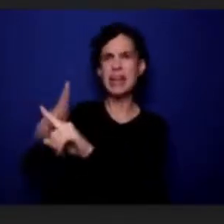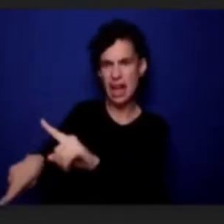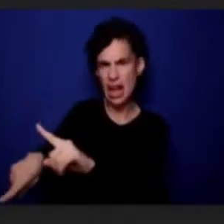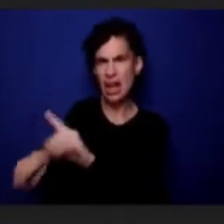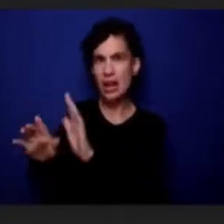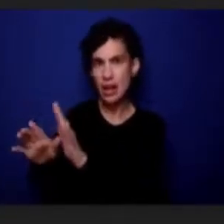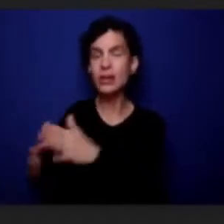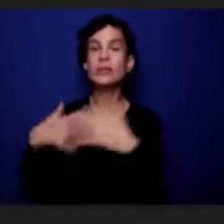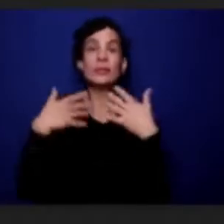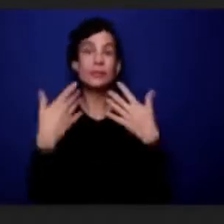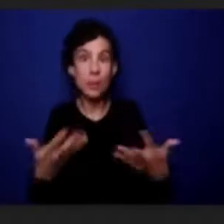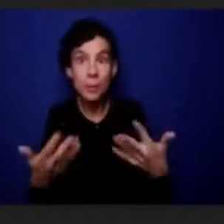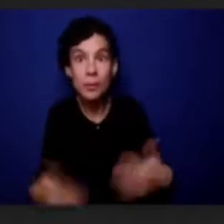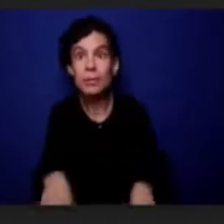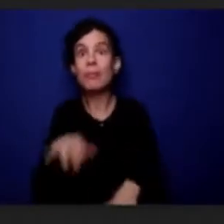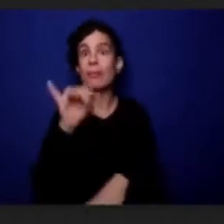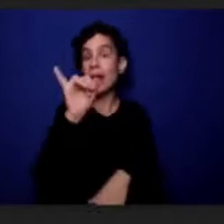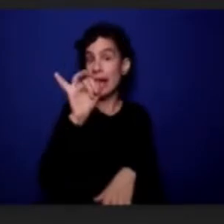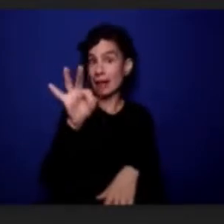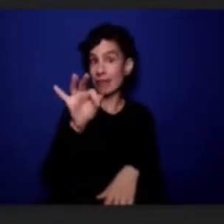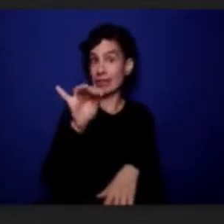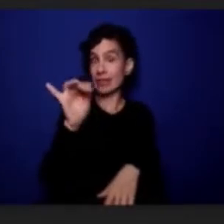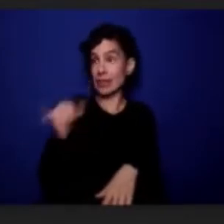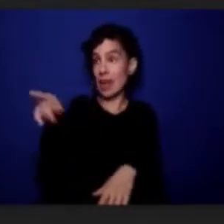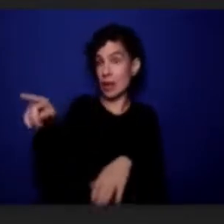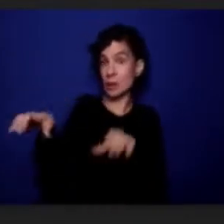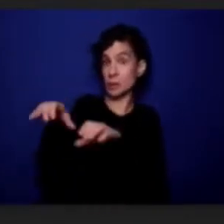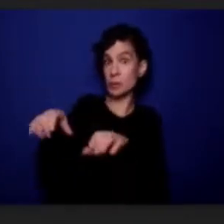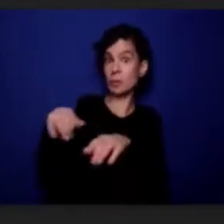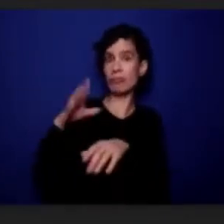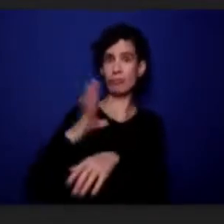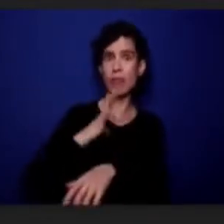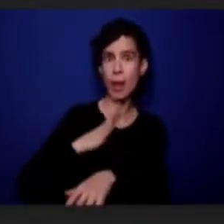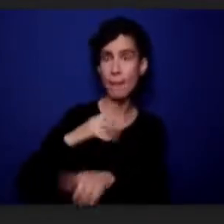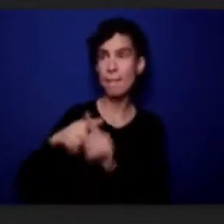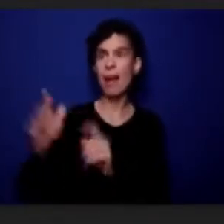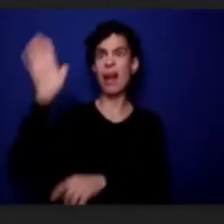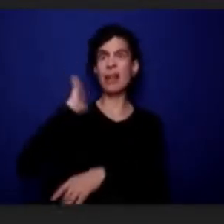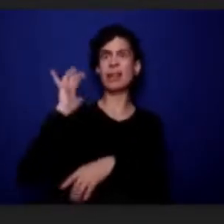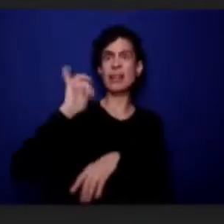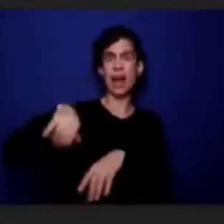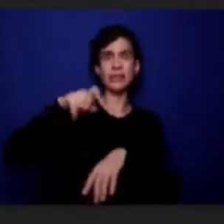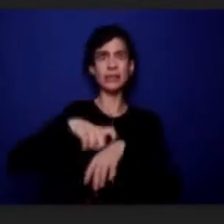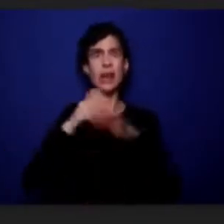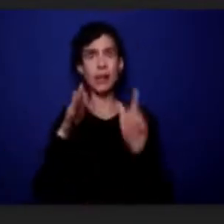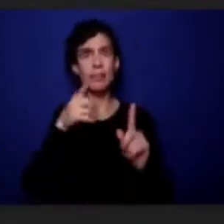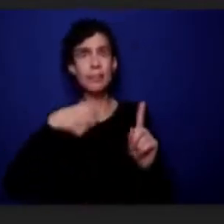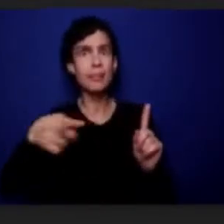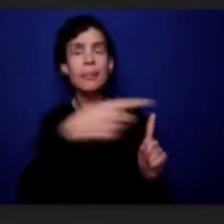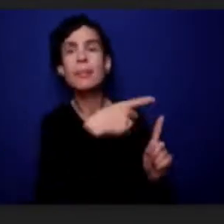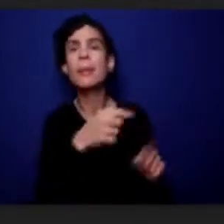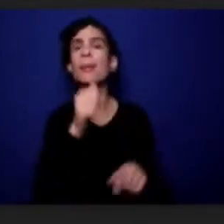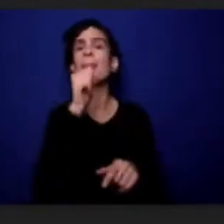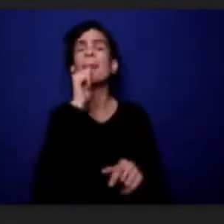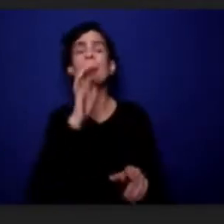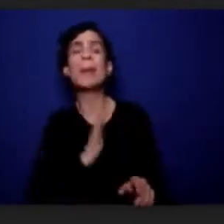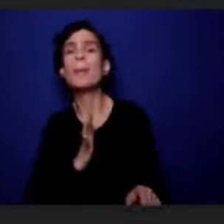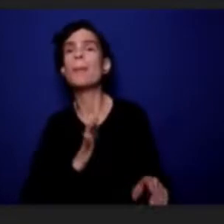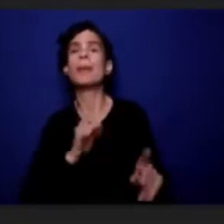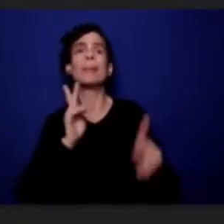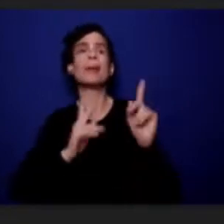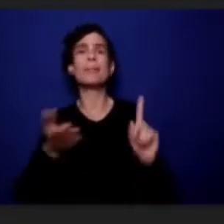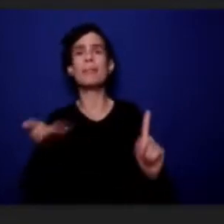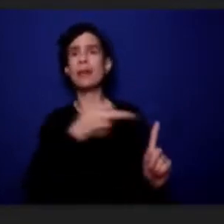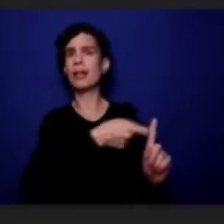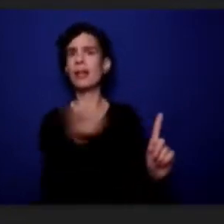wearing makeup, because whatever she did was considered untouchable. You didn't criticize the way she looked. Right. So if that's